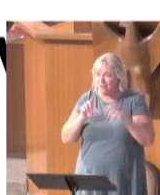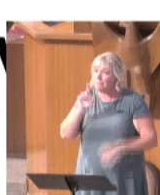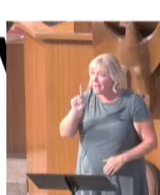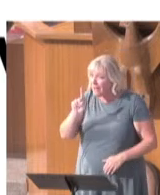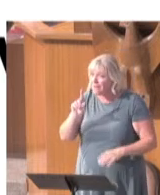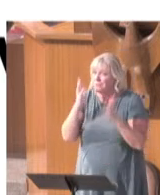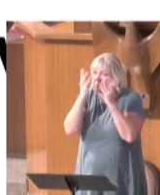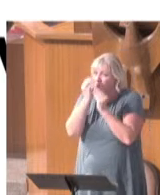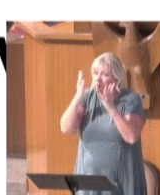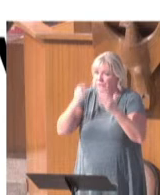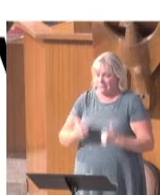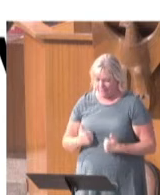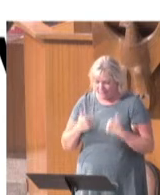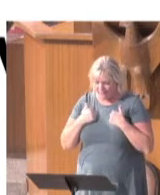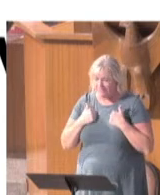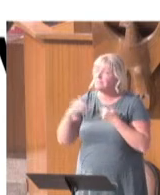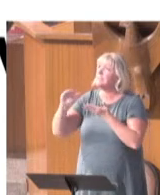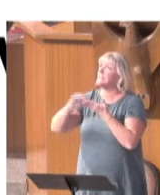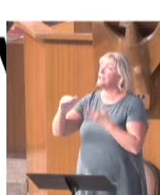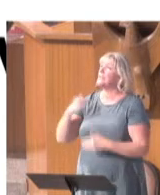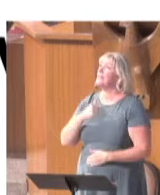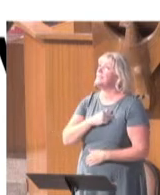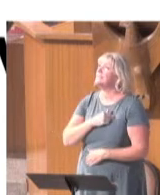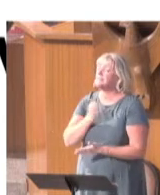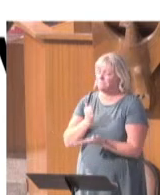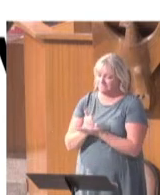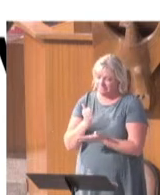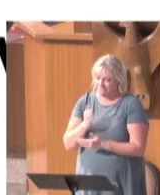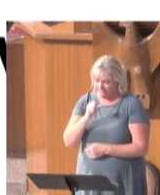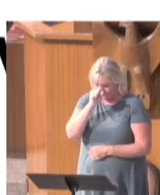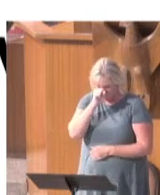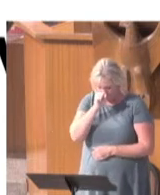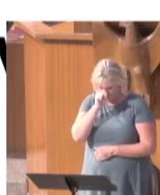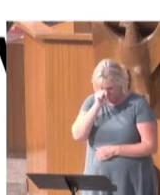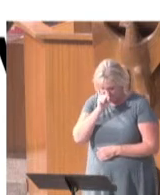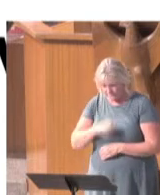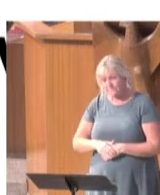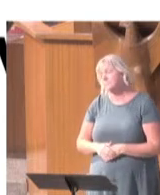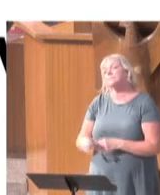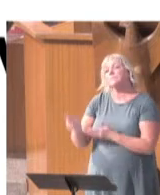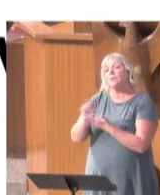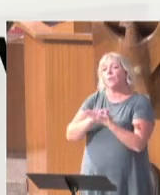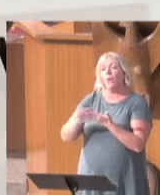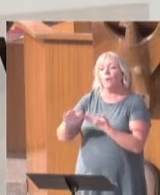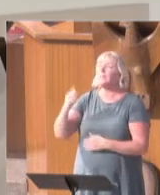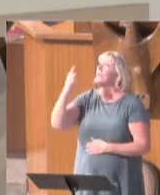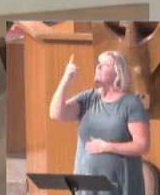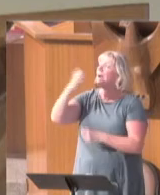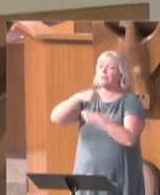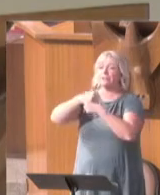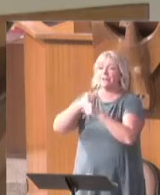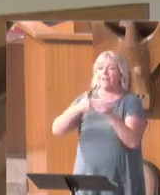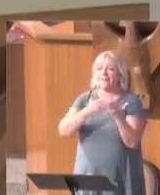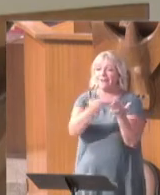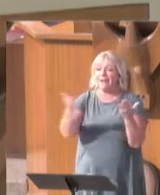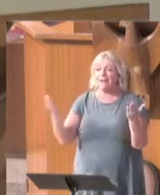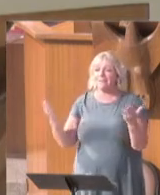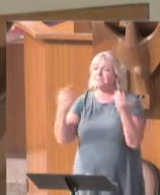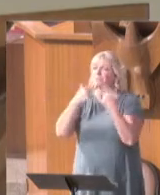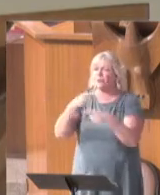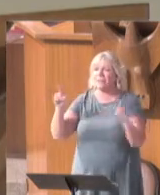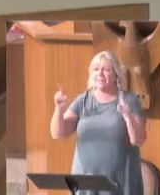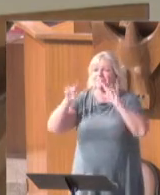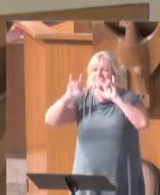lives, forgive us. Amen. The Holy One who created us proclaims that we are loved